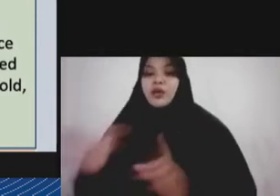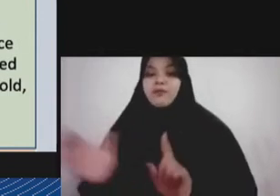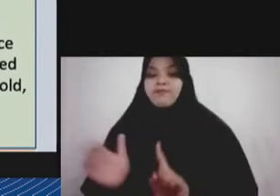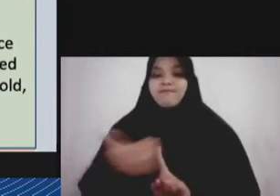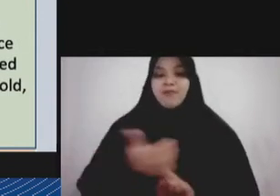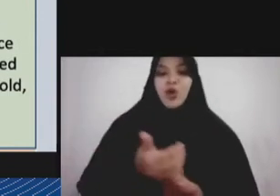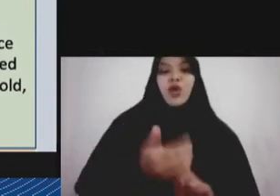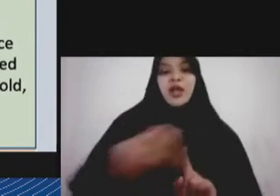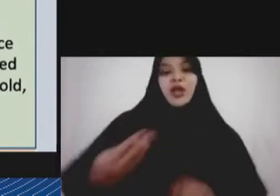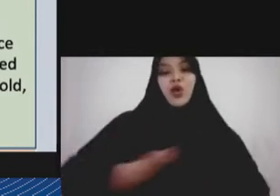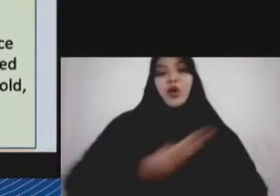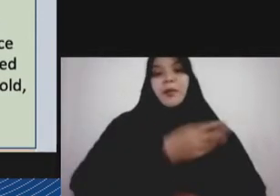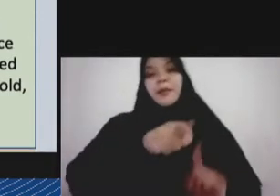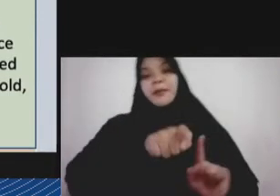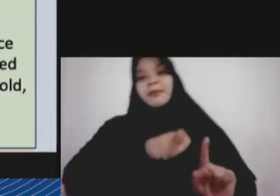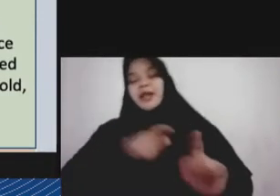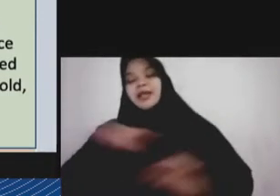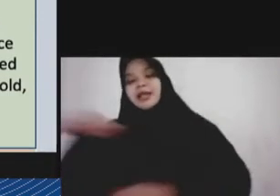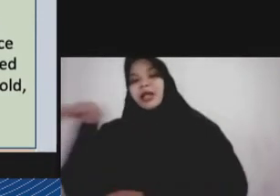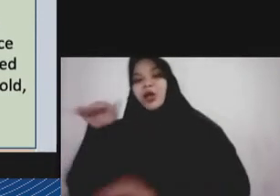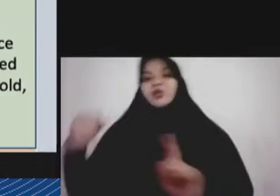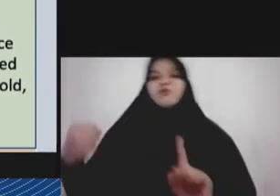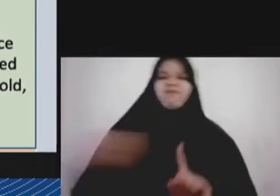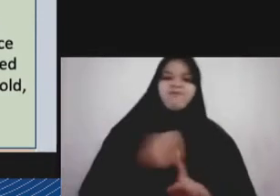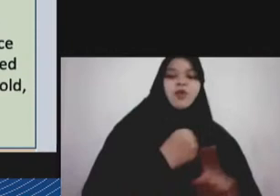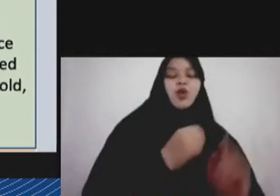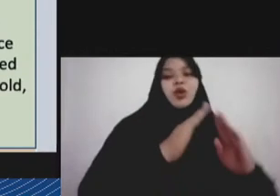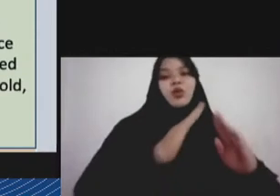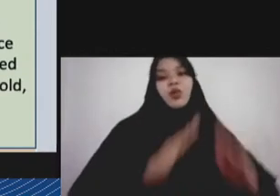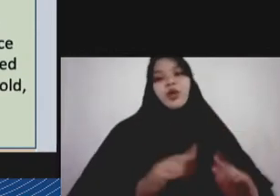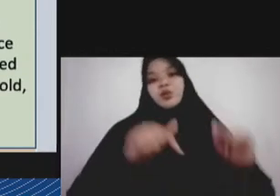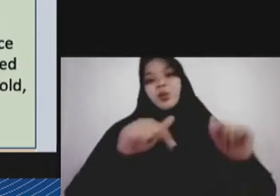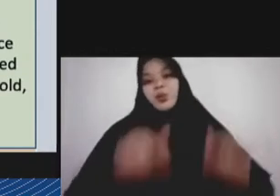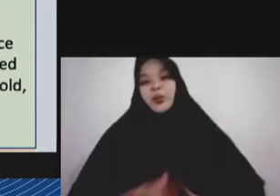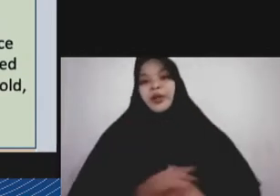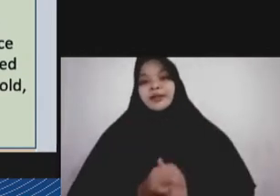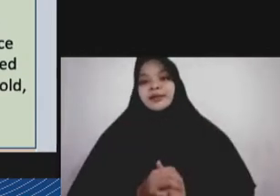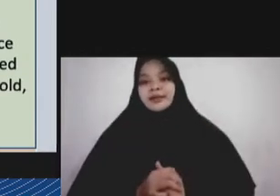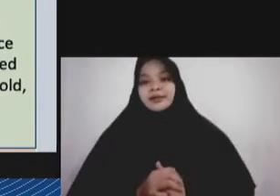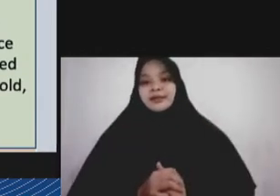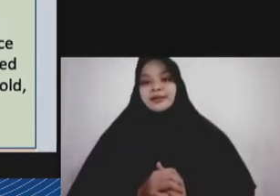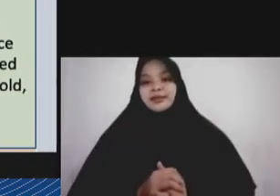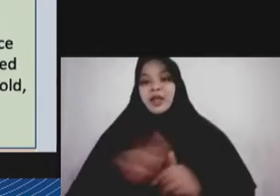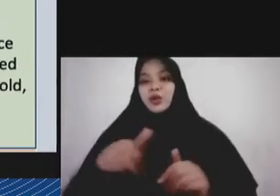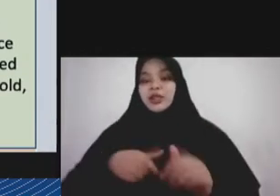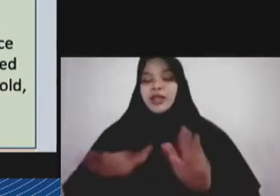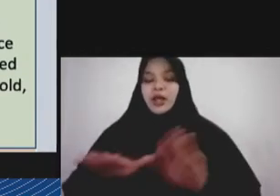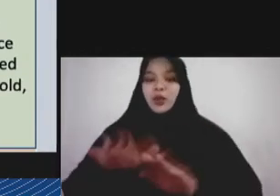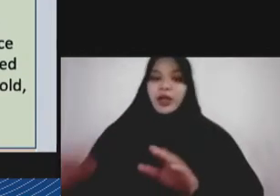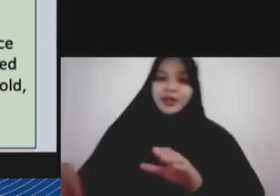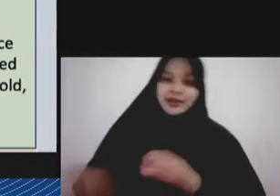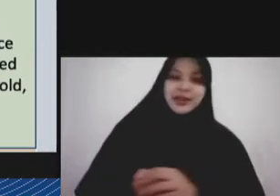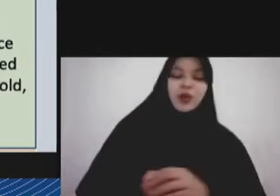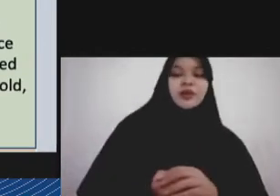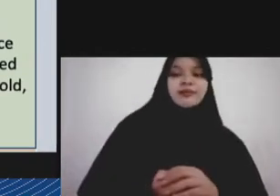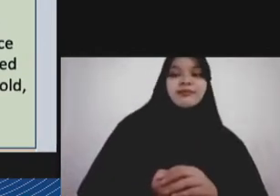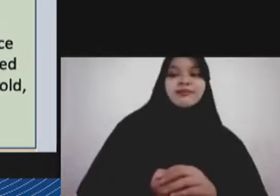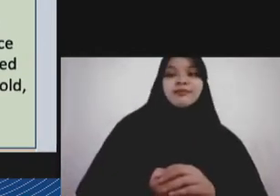of domestic violence. Third one is to take action against perpetrators of domestic violence,